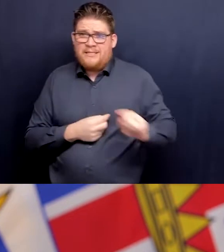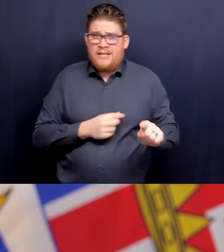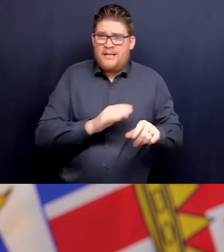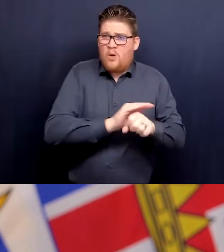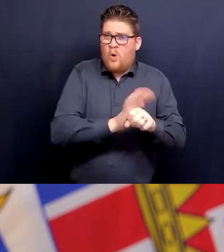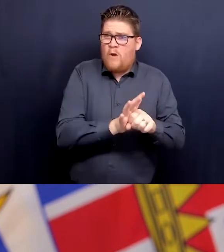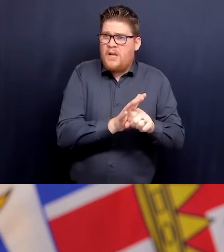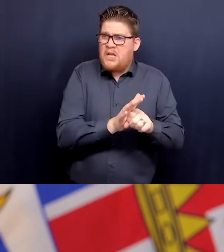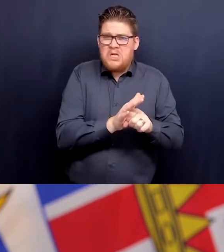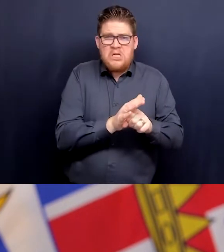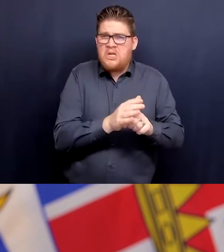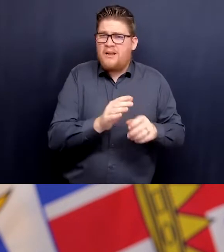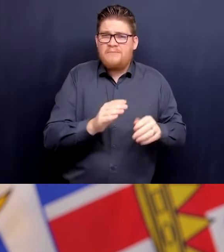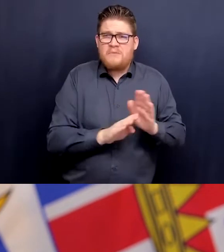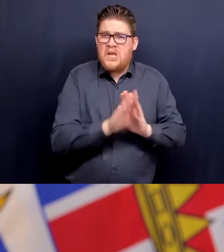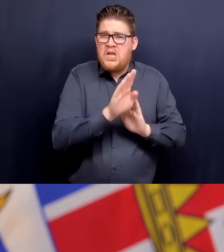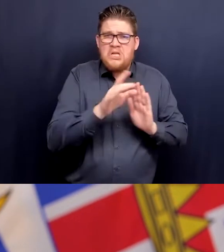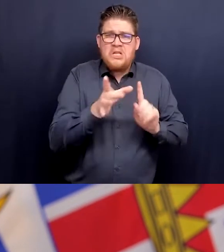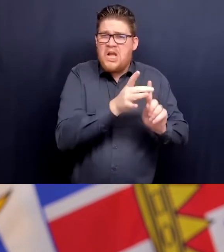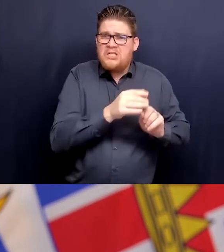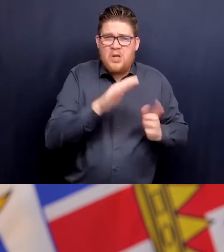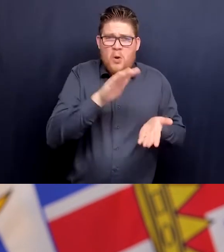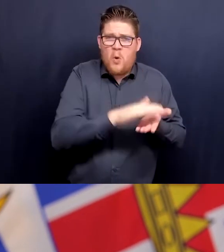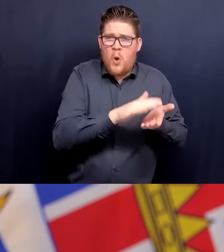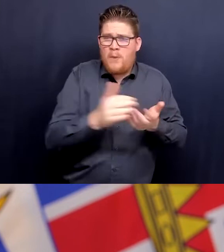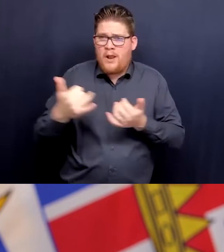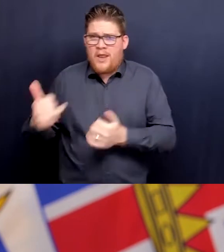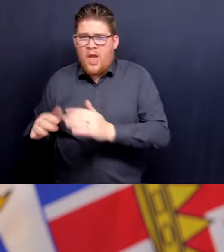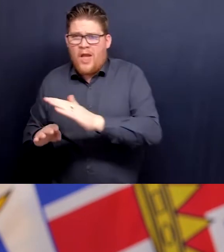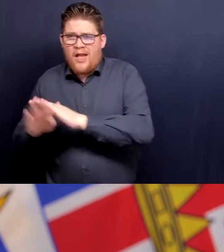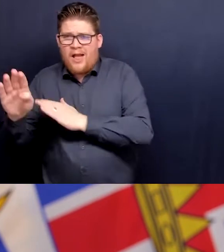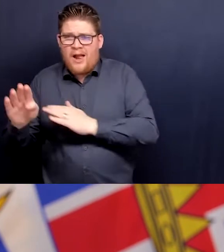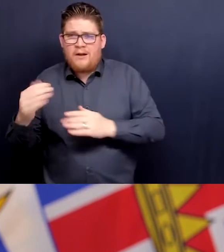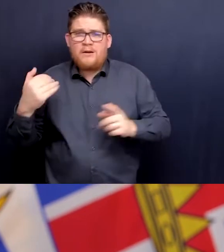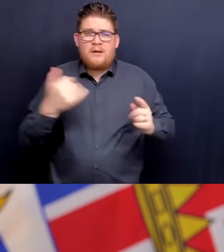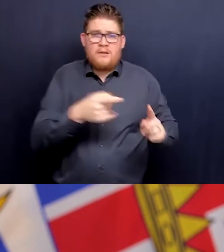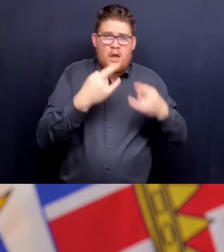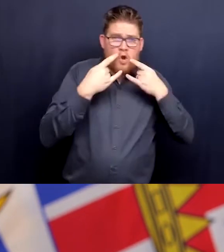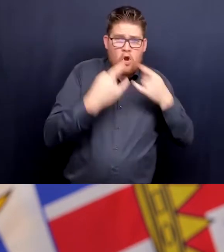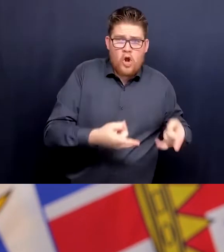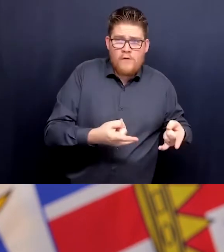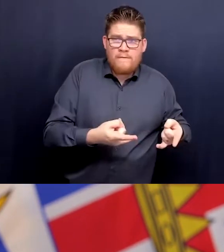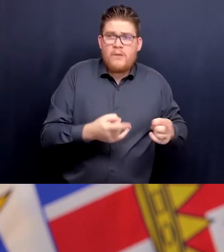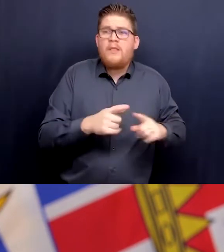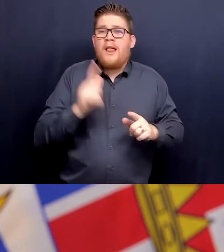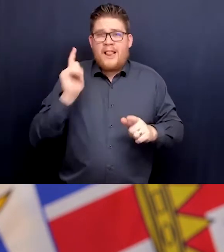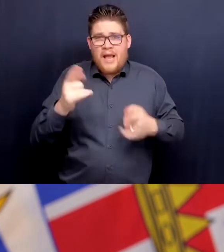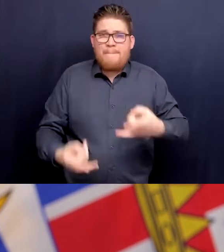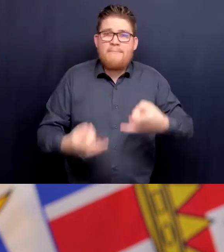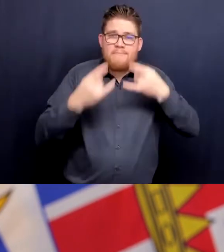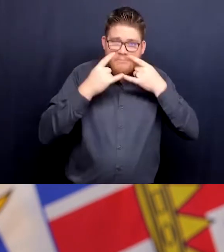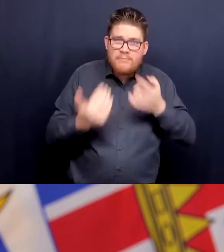mentioned the higher vaccination rate, but what makes it different those two times, given that we had to bring masks back a few weeks later in